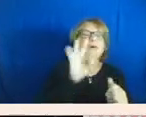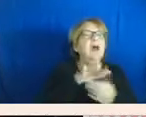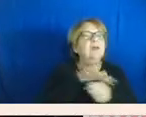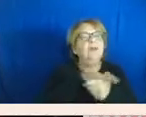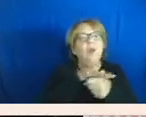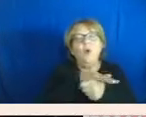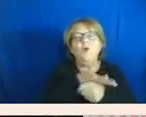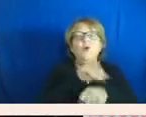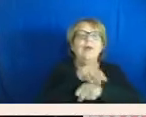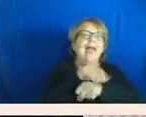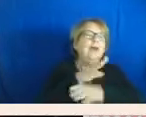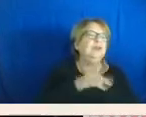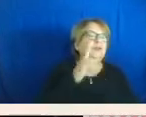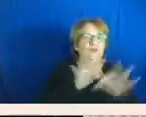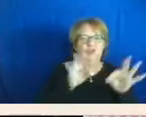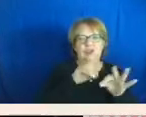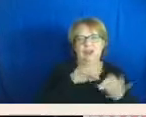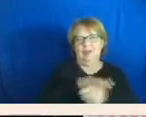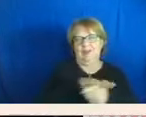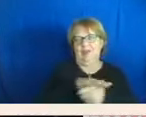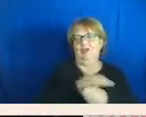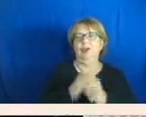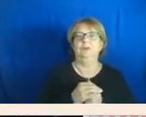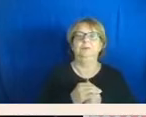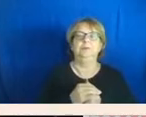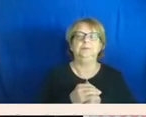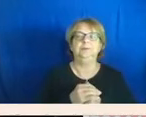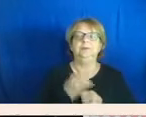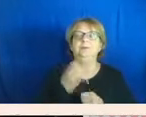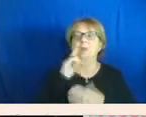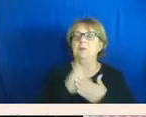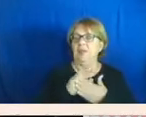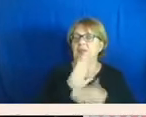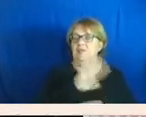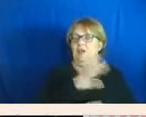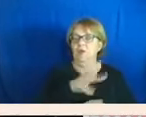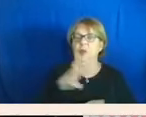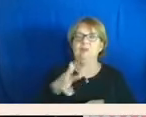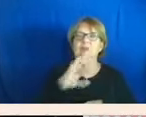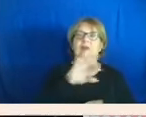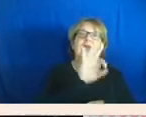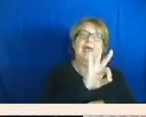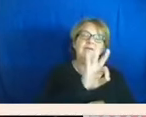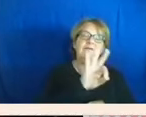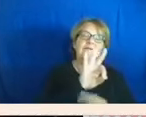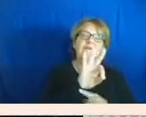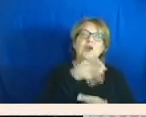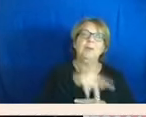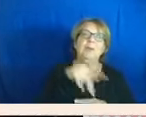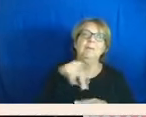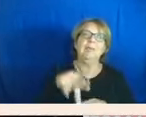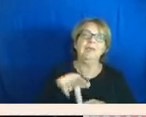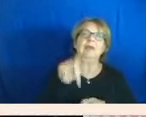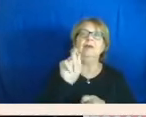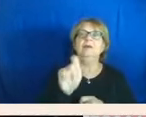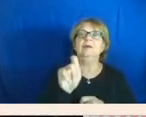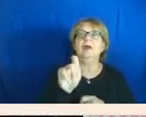in their area. And I believe their website is F as in Frank, pp.org.